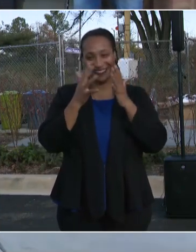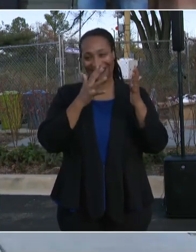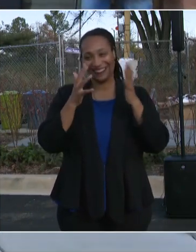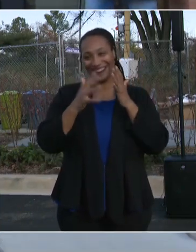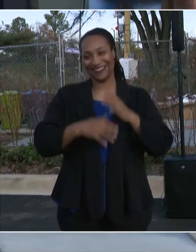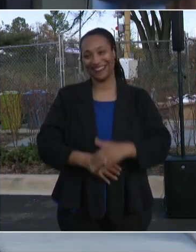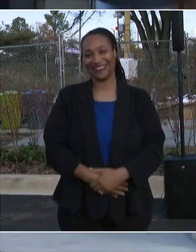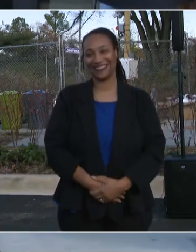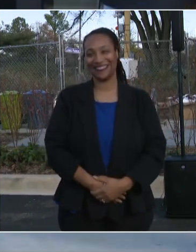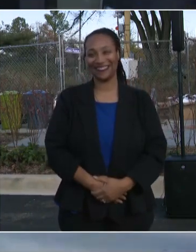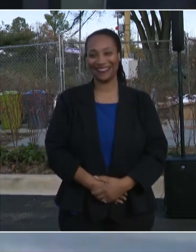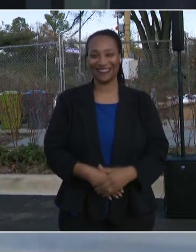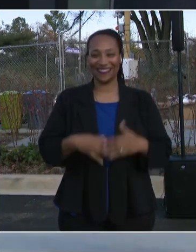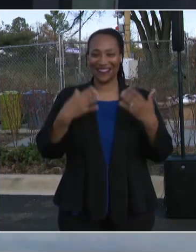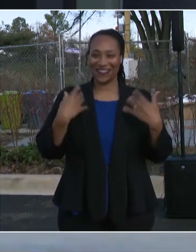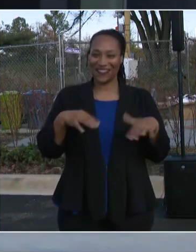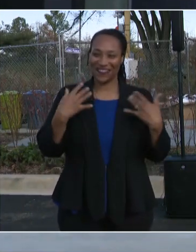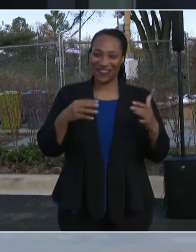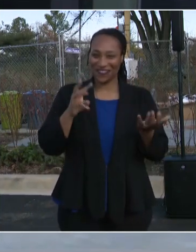It's a great day in Ward 8.